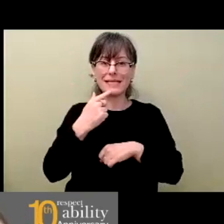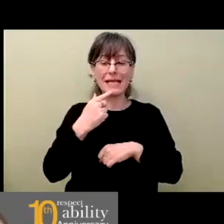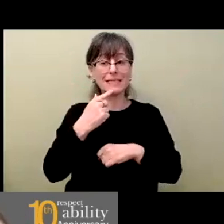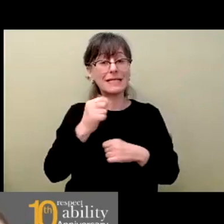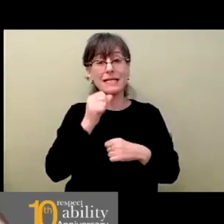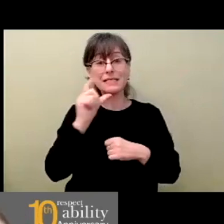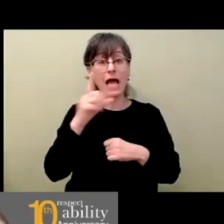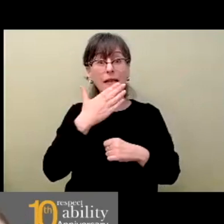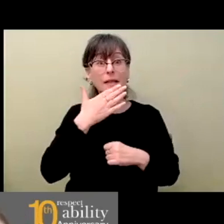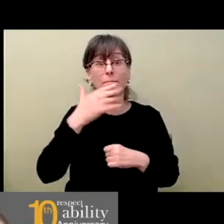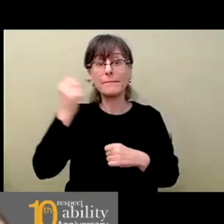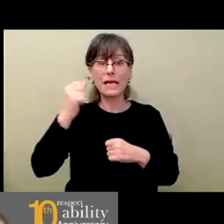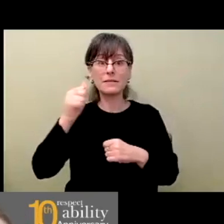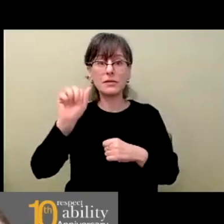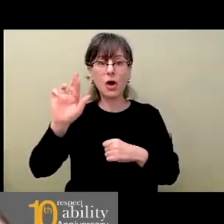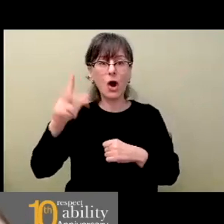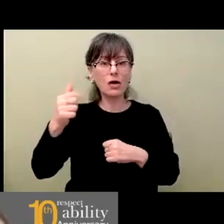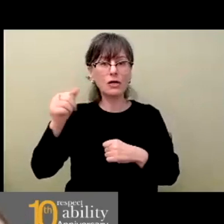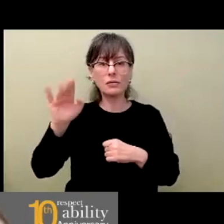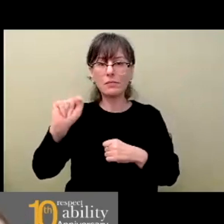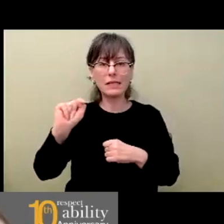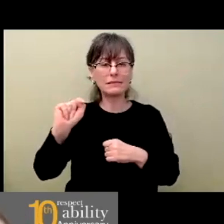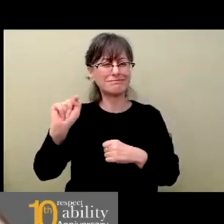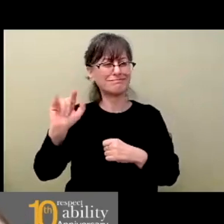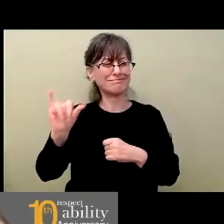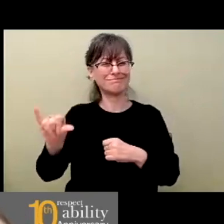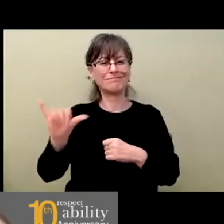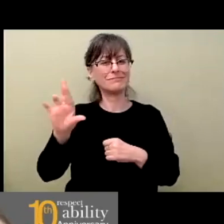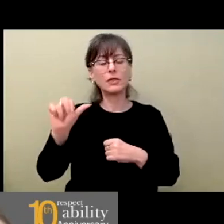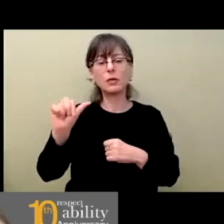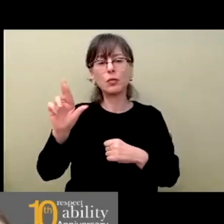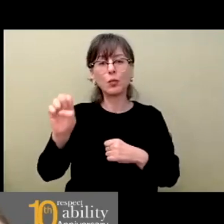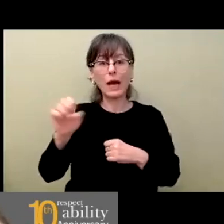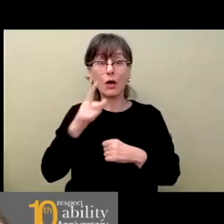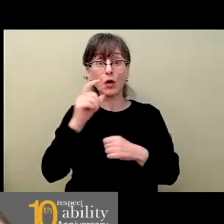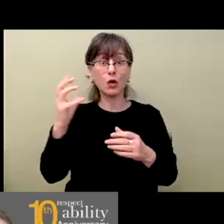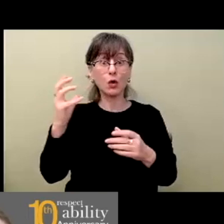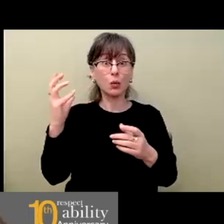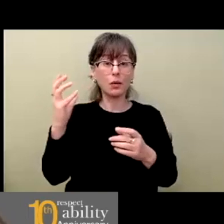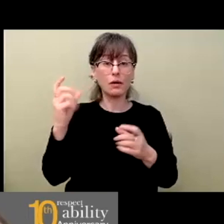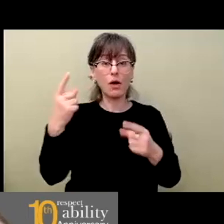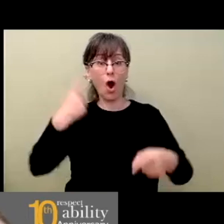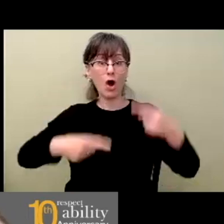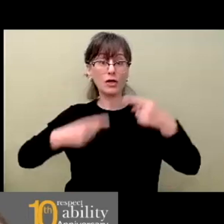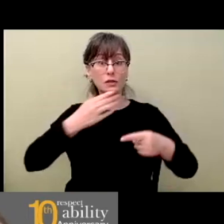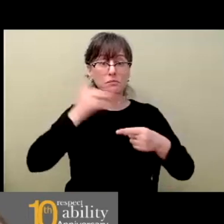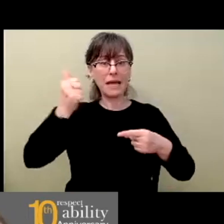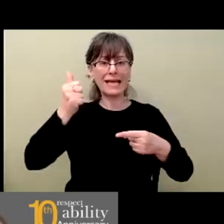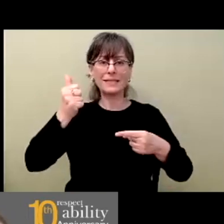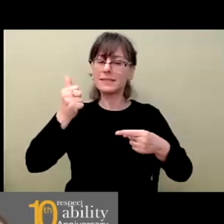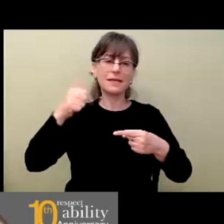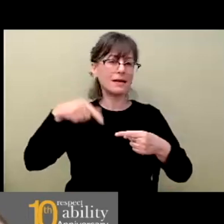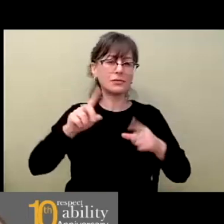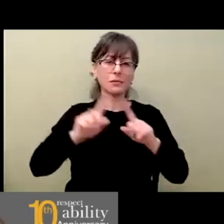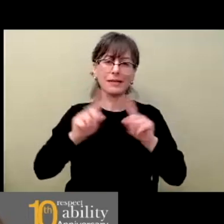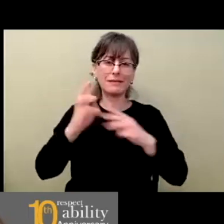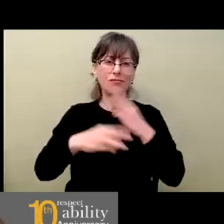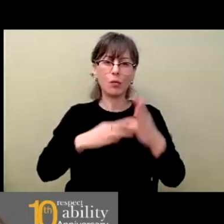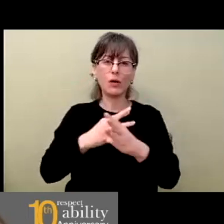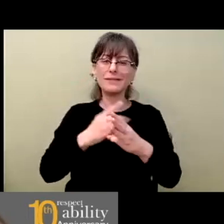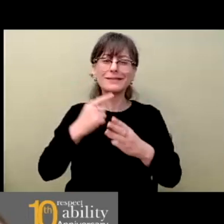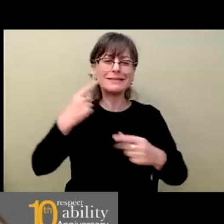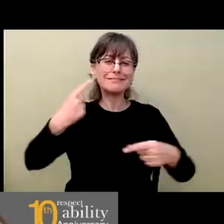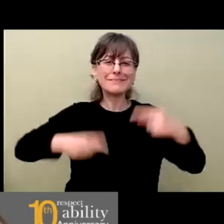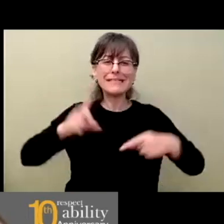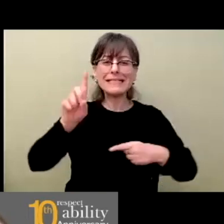best argument. In fact, it's rarely about that. If that was the case, who makes the best argument, we'd be living in a very different world. So it's not like debate team